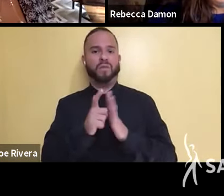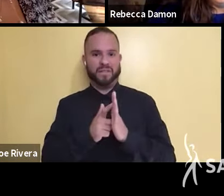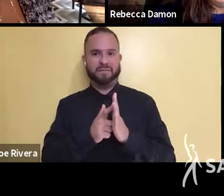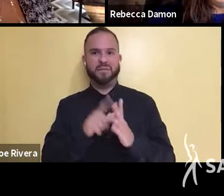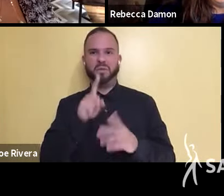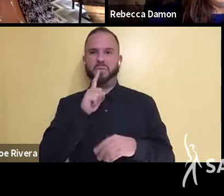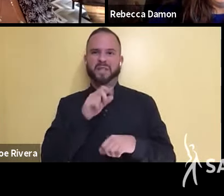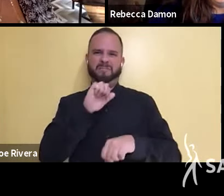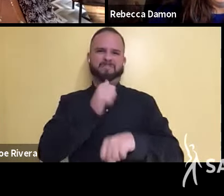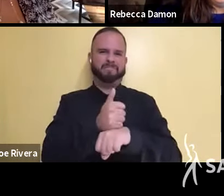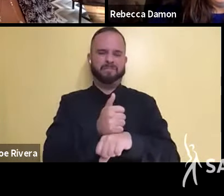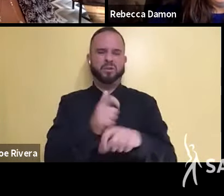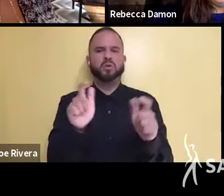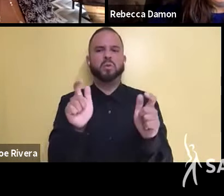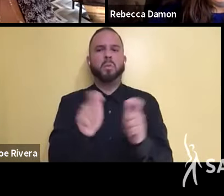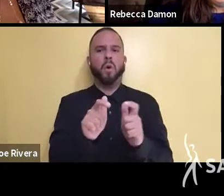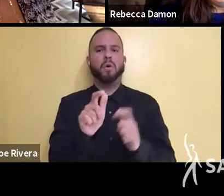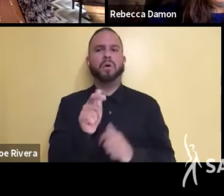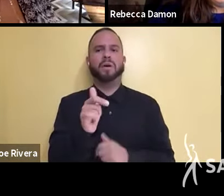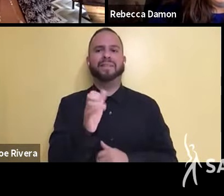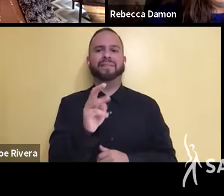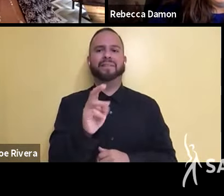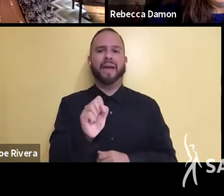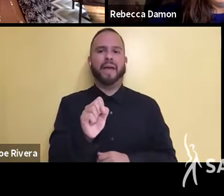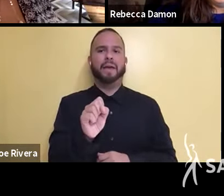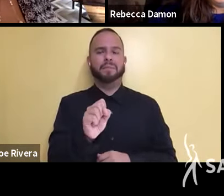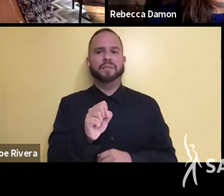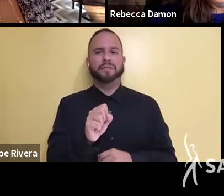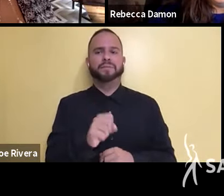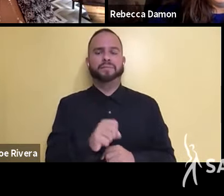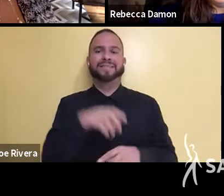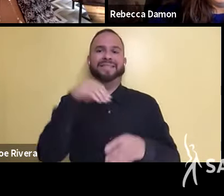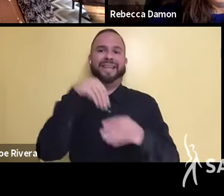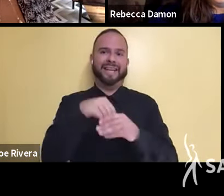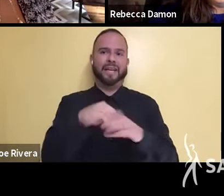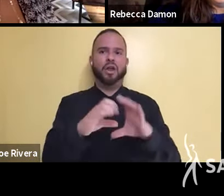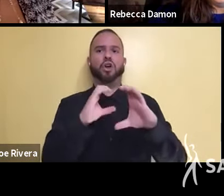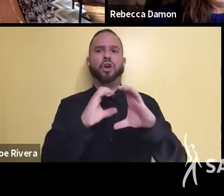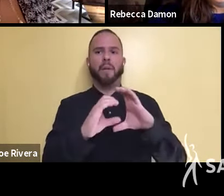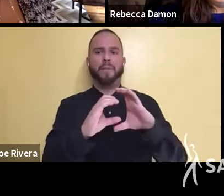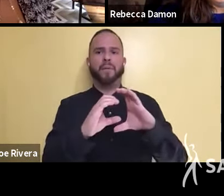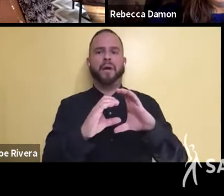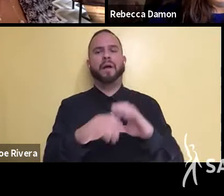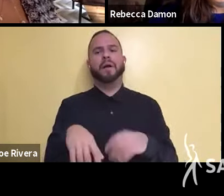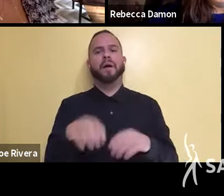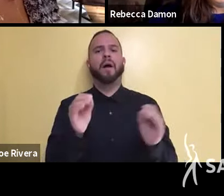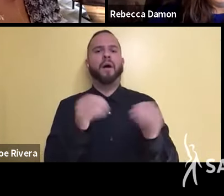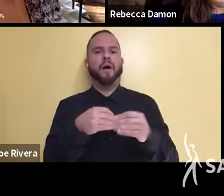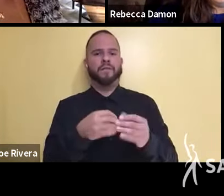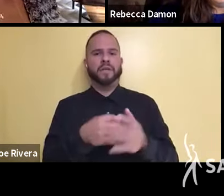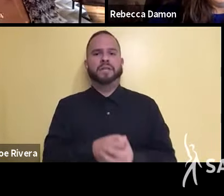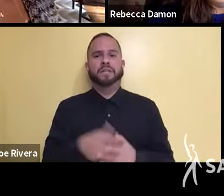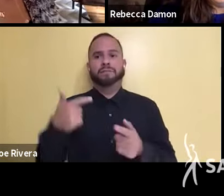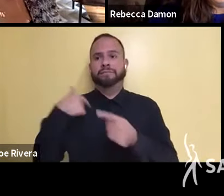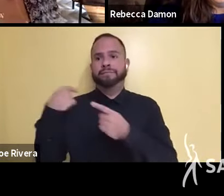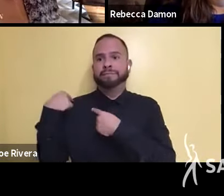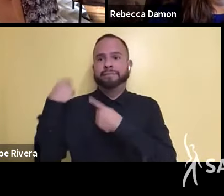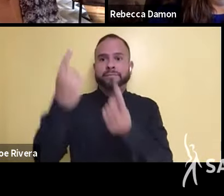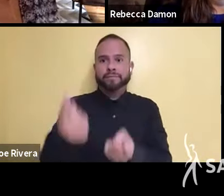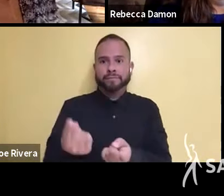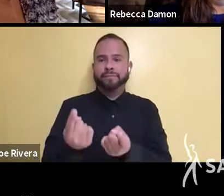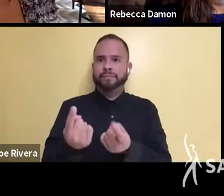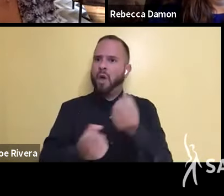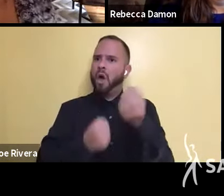claims tribunal in the Copyright Office. I have been a huge proponent of this